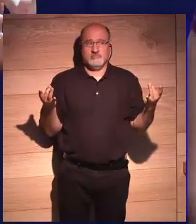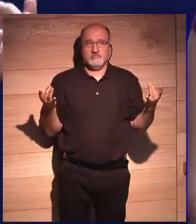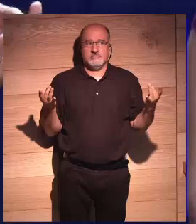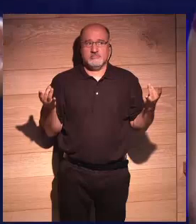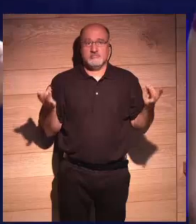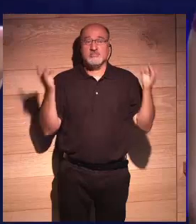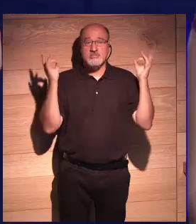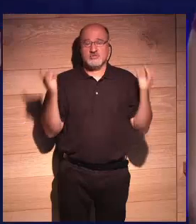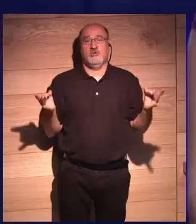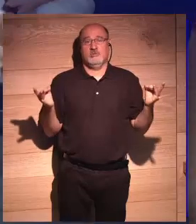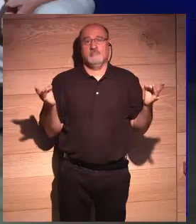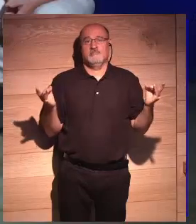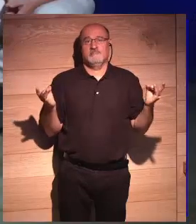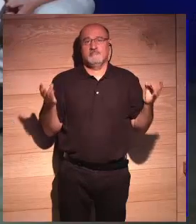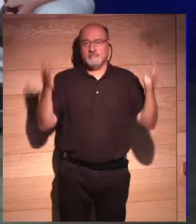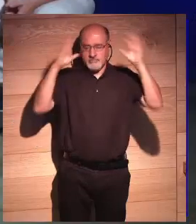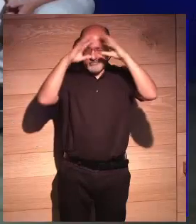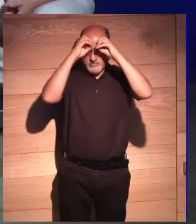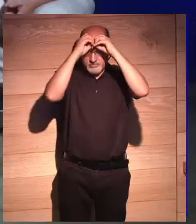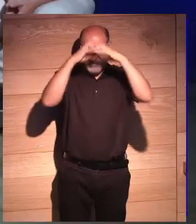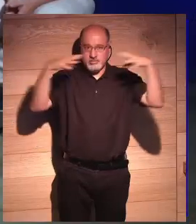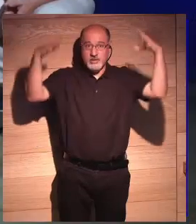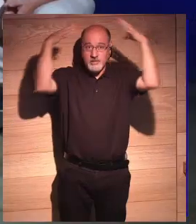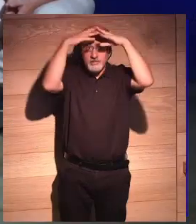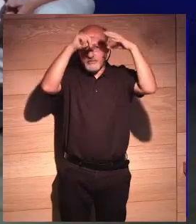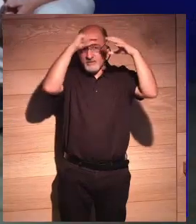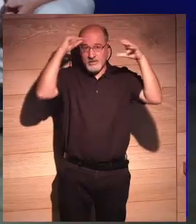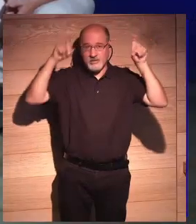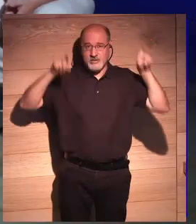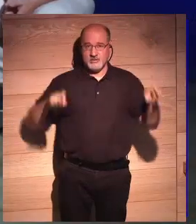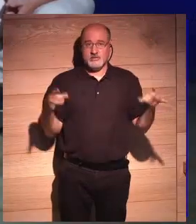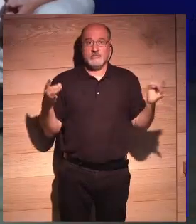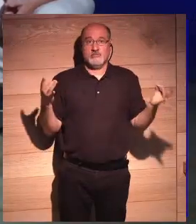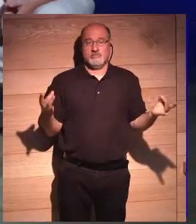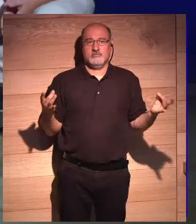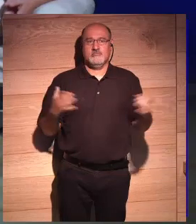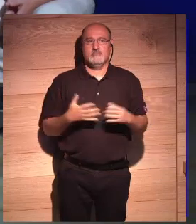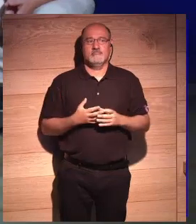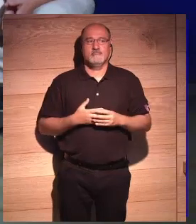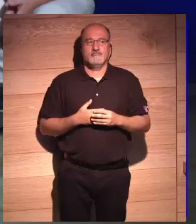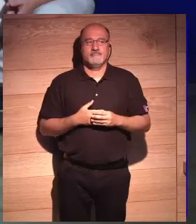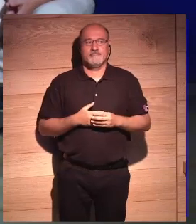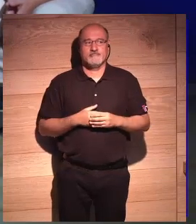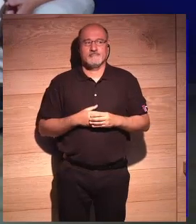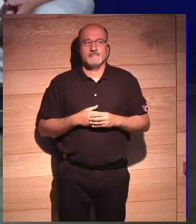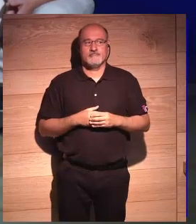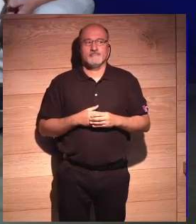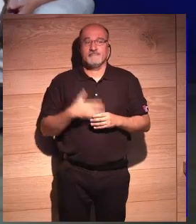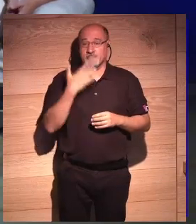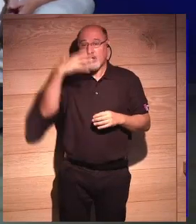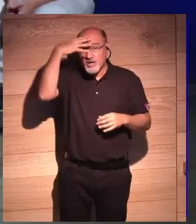and how's the start thinking? So yeah, to meditate, meditation. Yeah, I don't do it. So well.